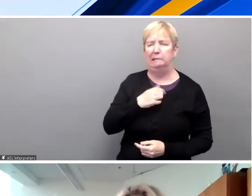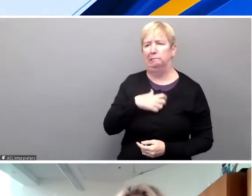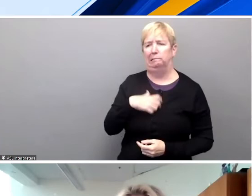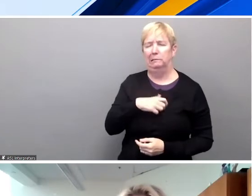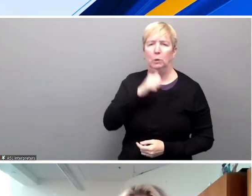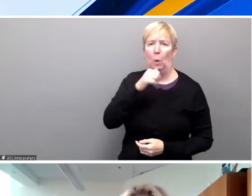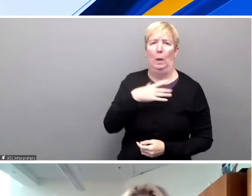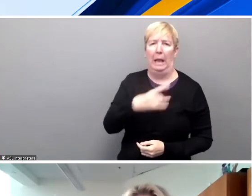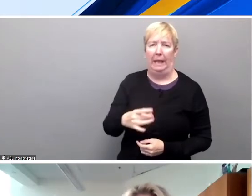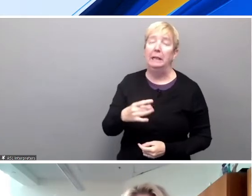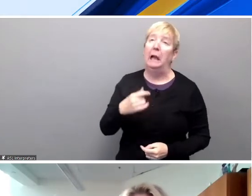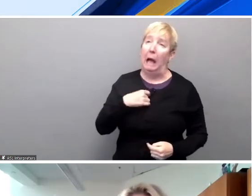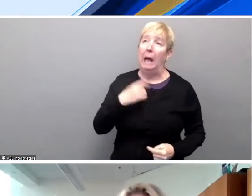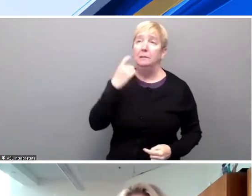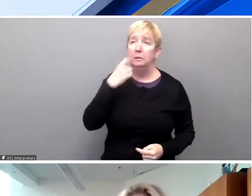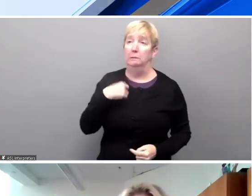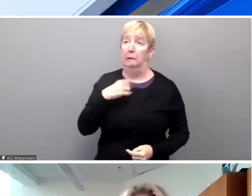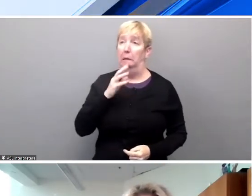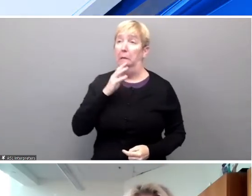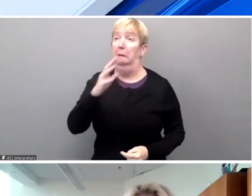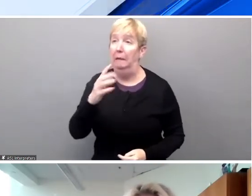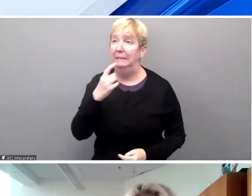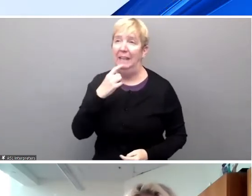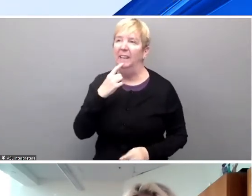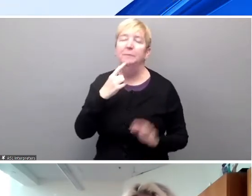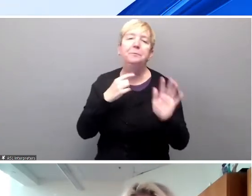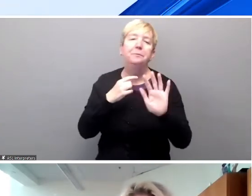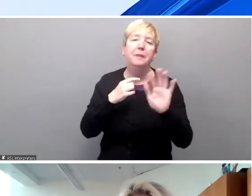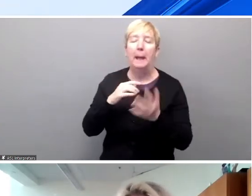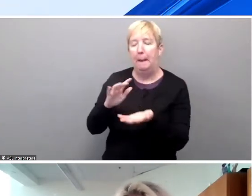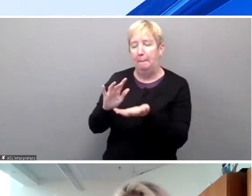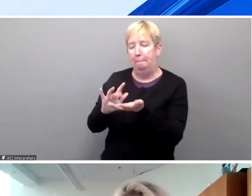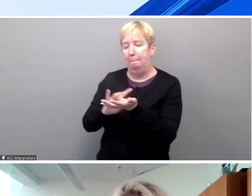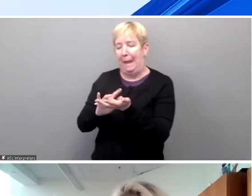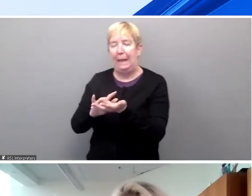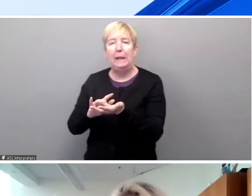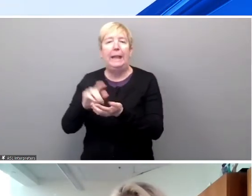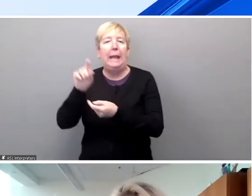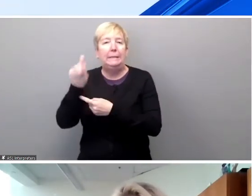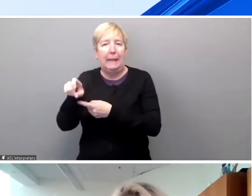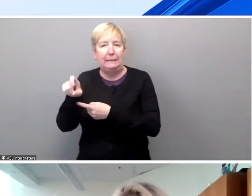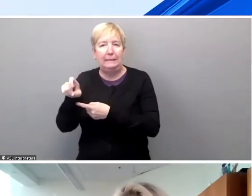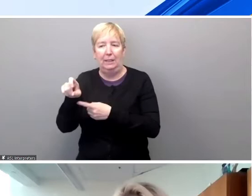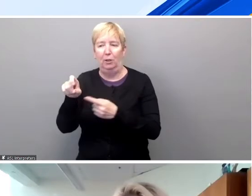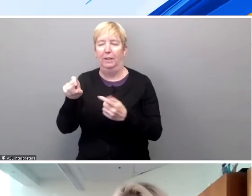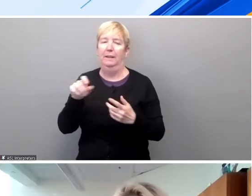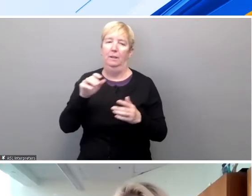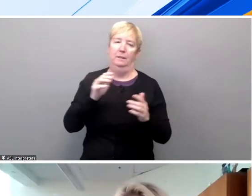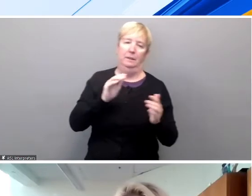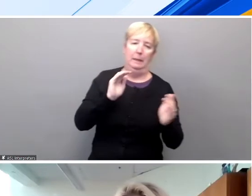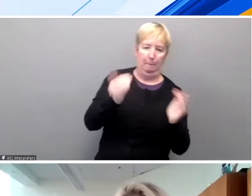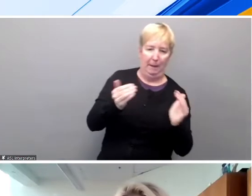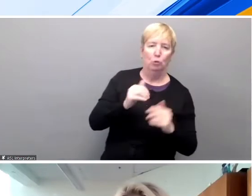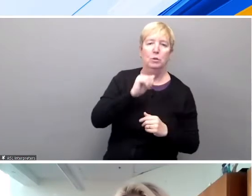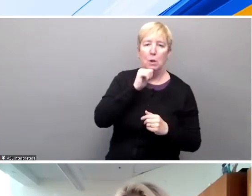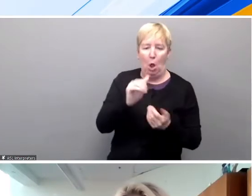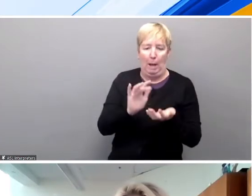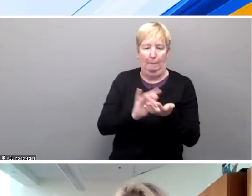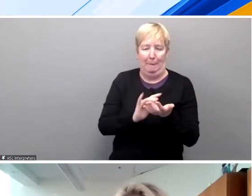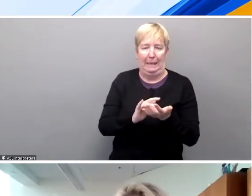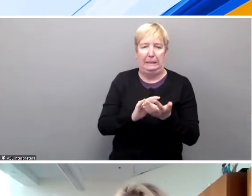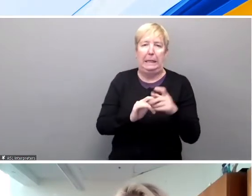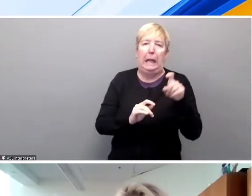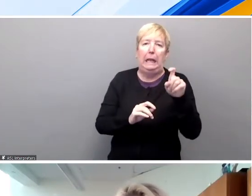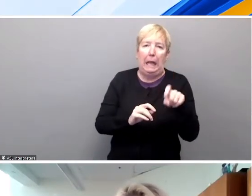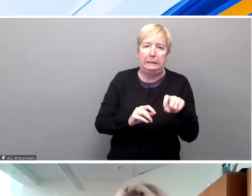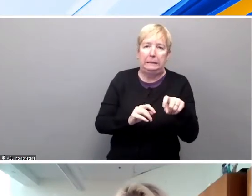it. We talk about medically necessary procedures or non-medically necessary